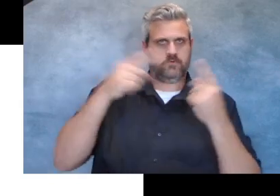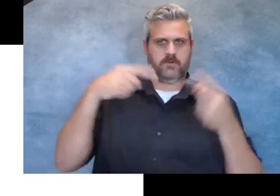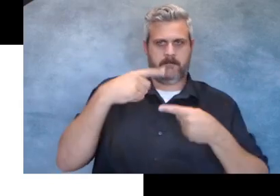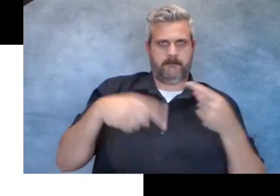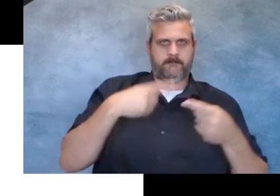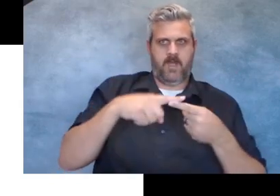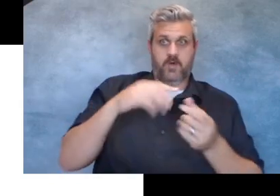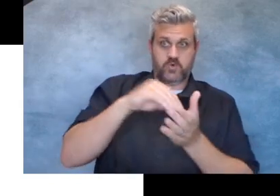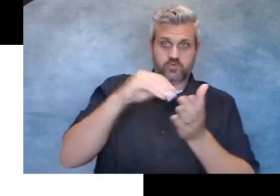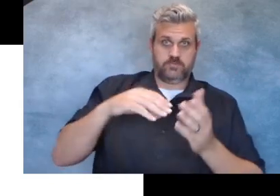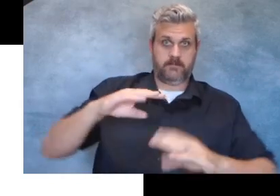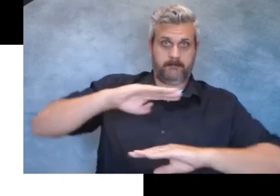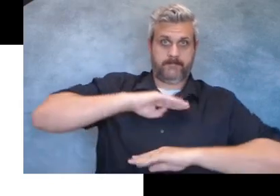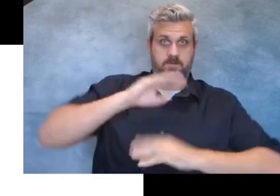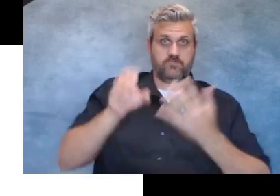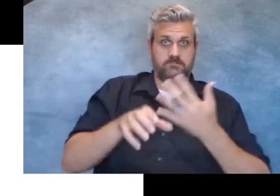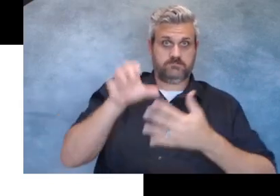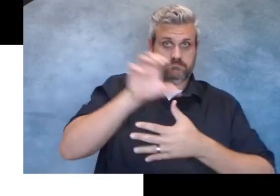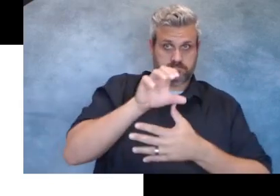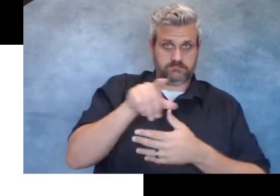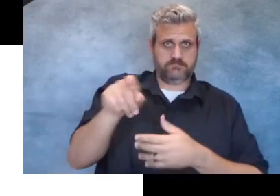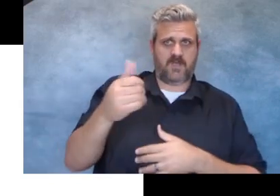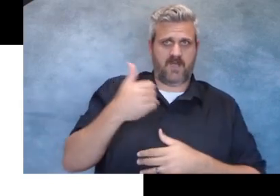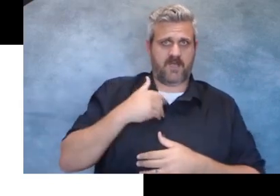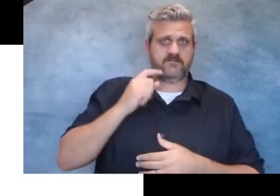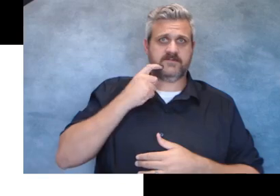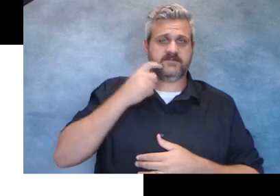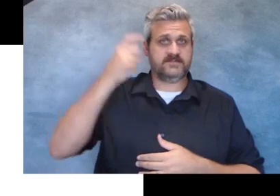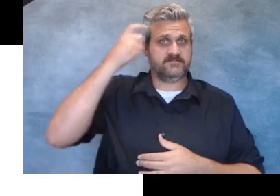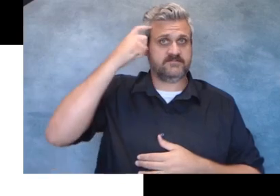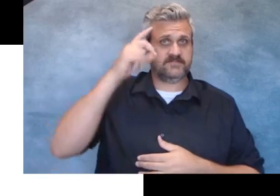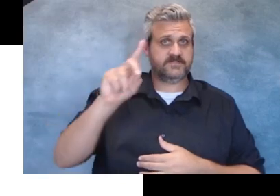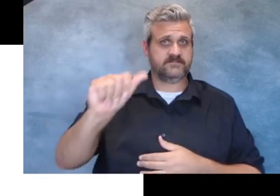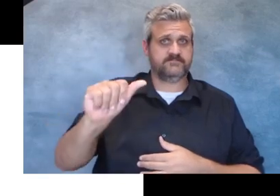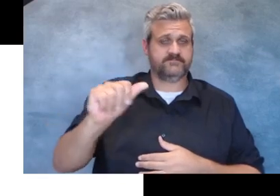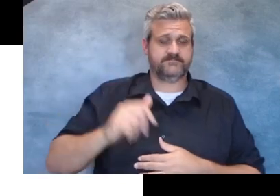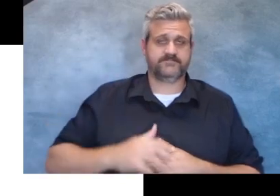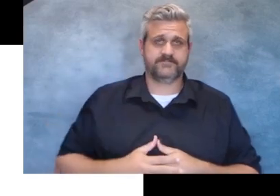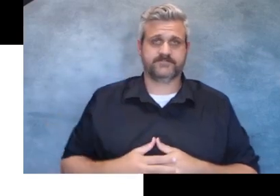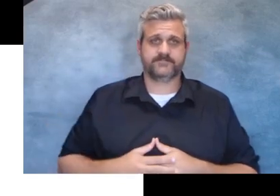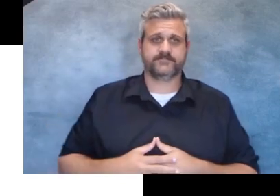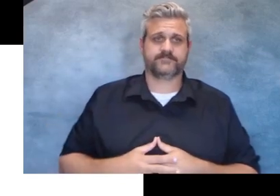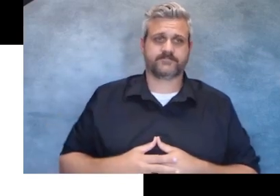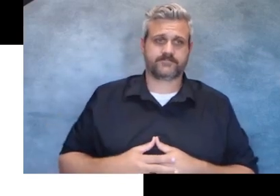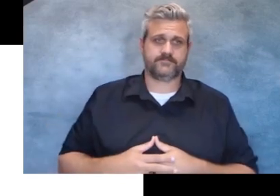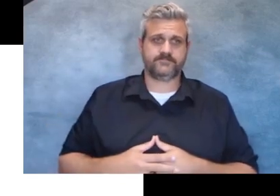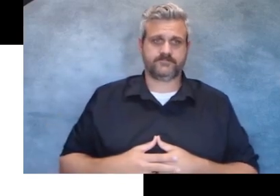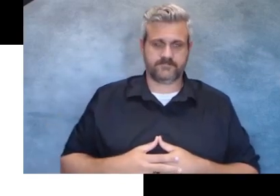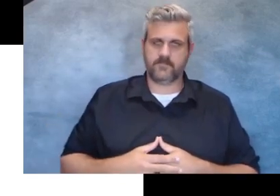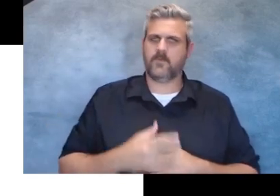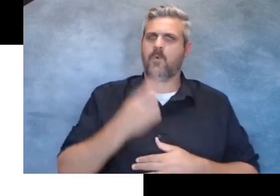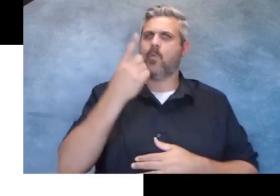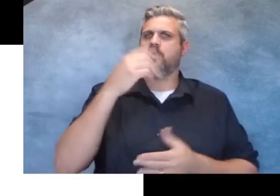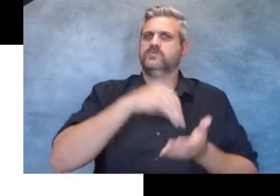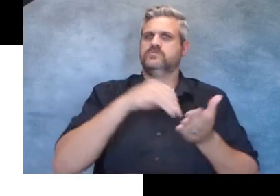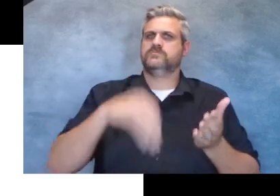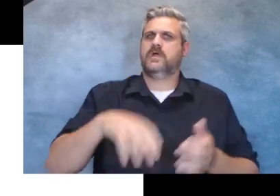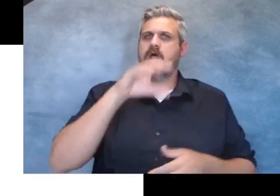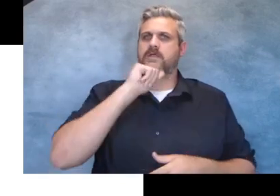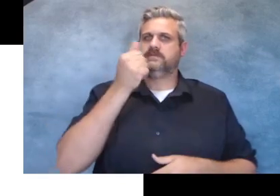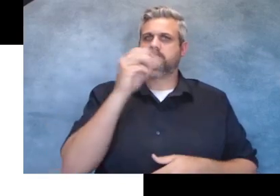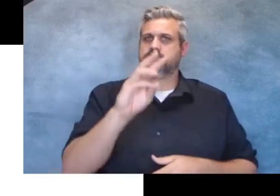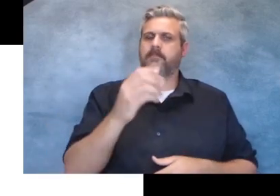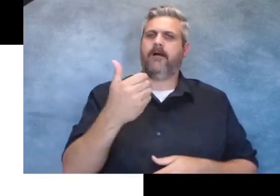meets the criterion for having a significant cognitive disability. Here we have a 16-year-old student